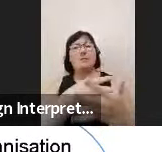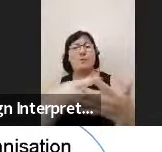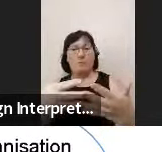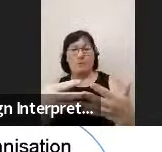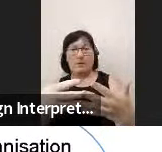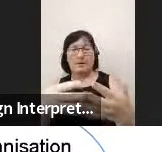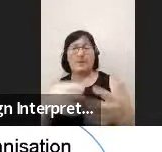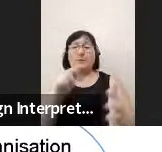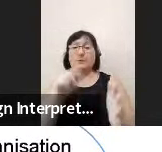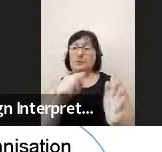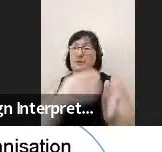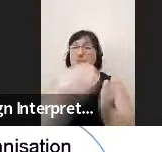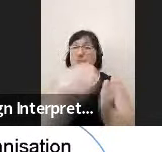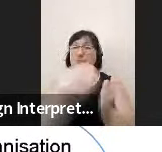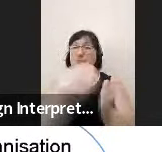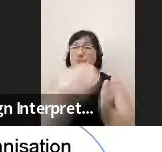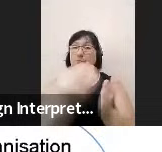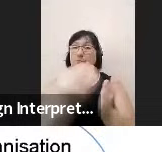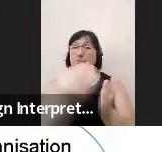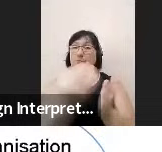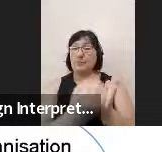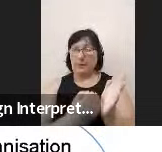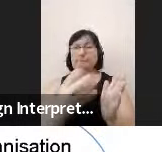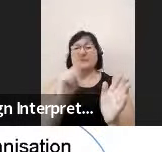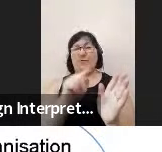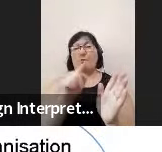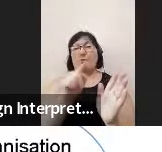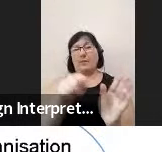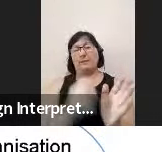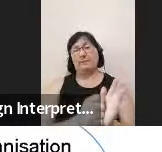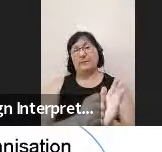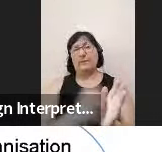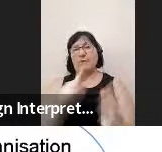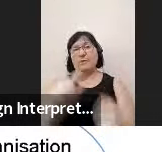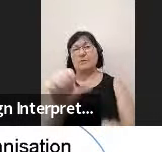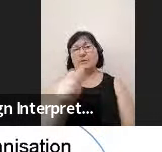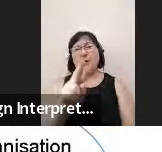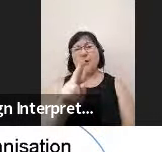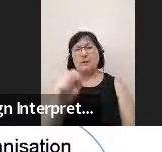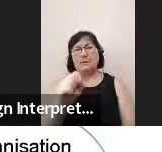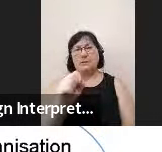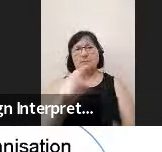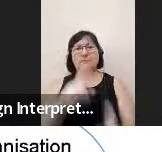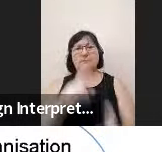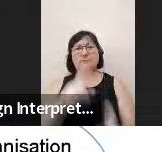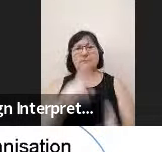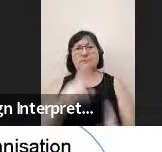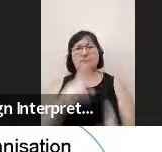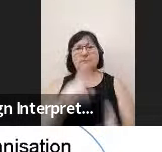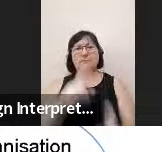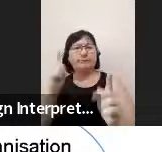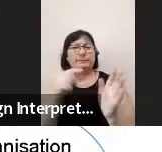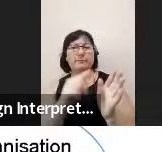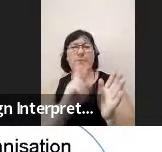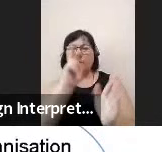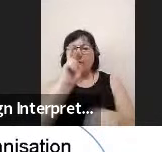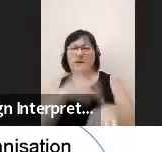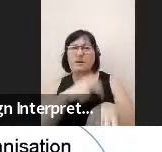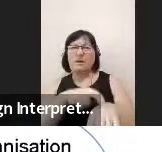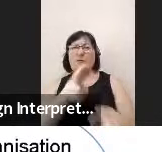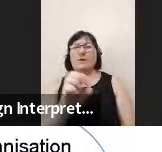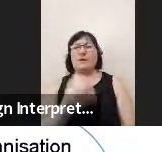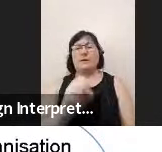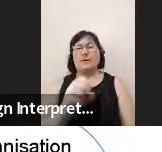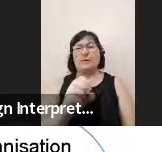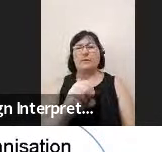that. So SARS has then complied with the requirements of the WCO, and they decided to also